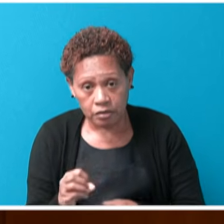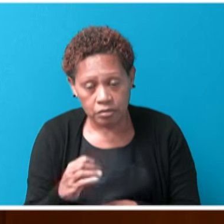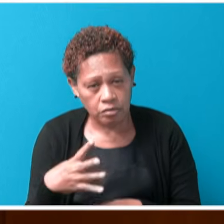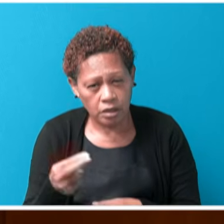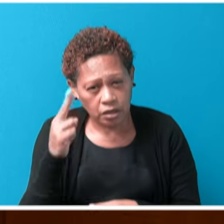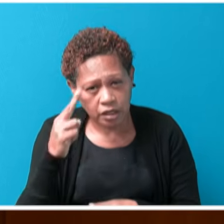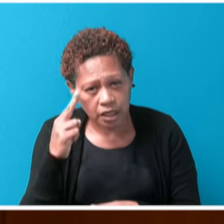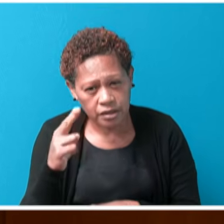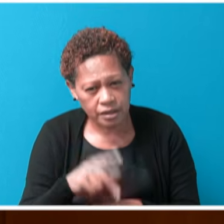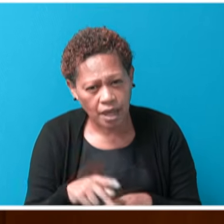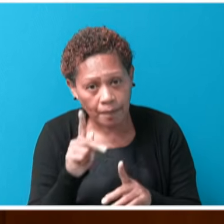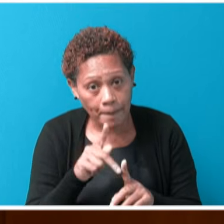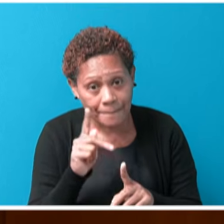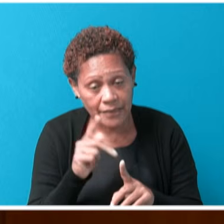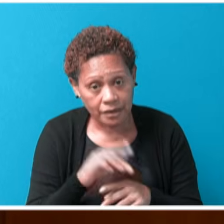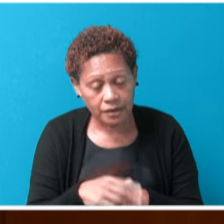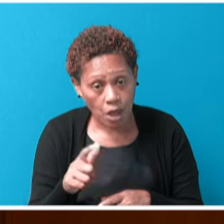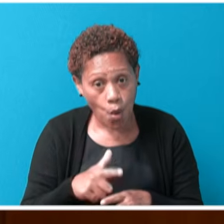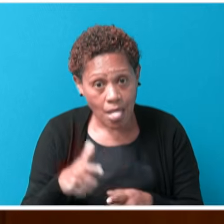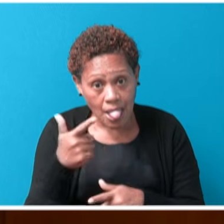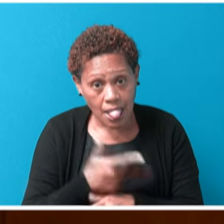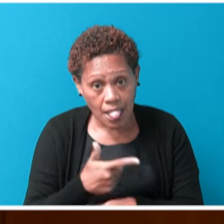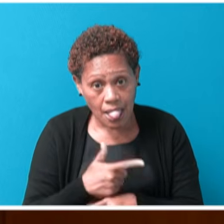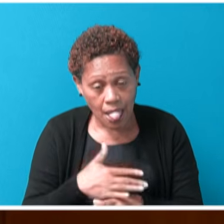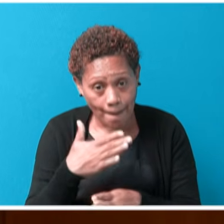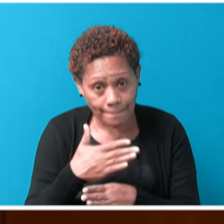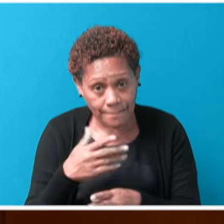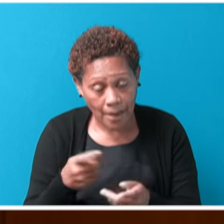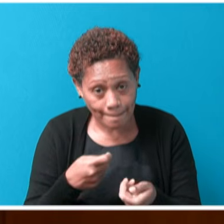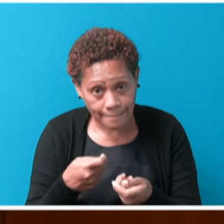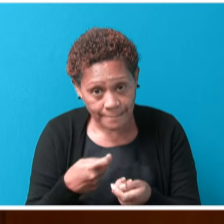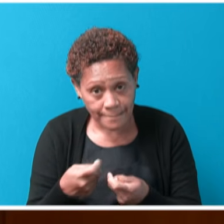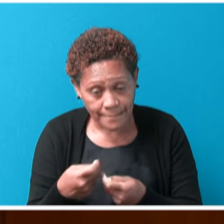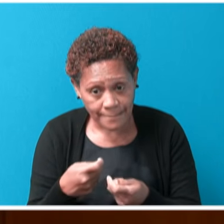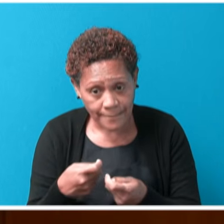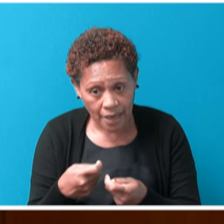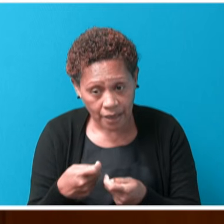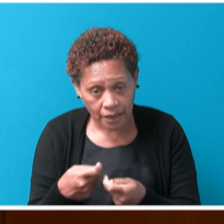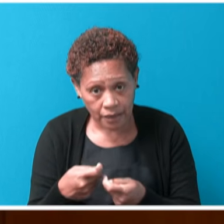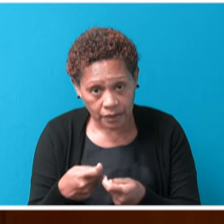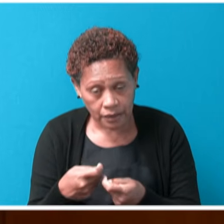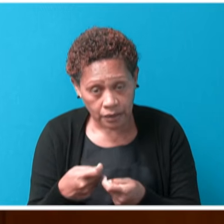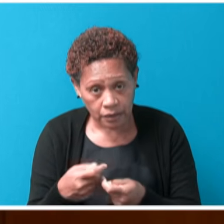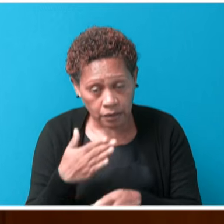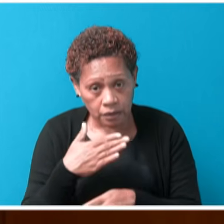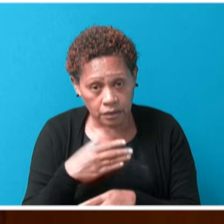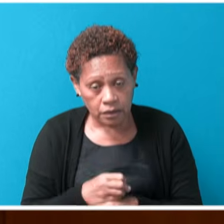priorities and labor market realities. It will emphasize workforce planning, data-driven